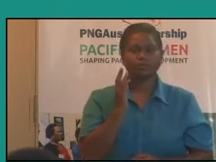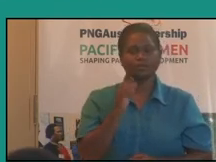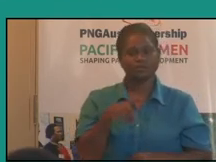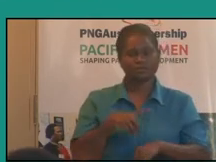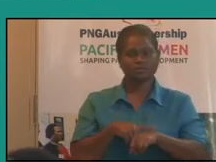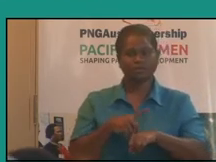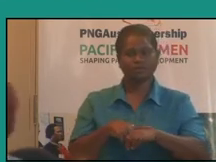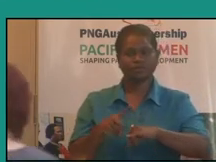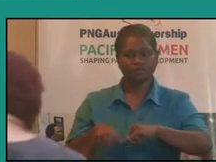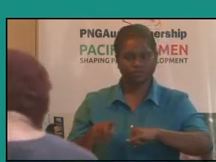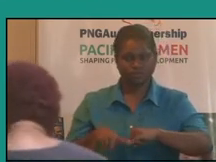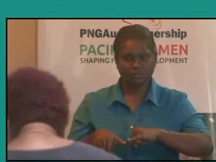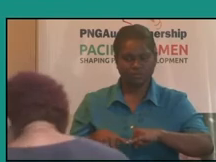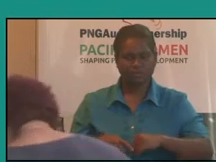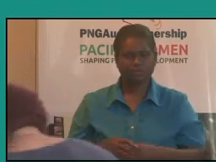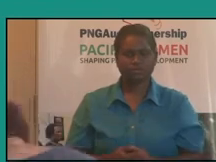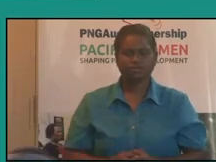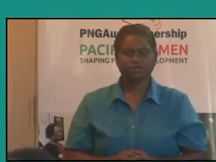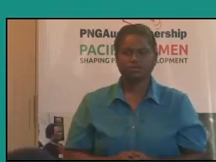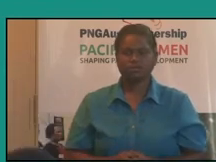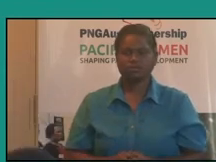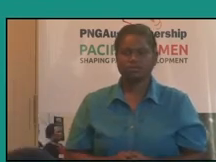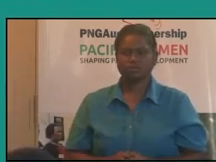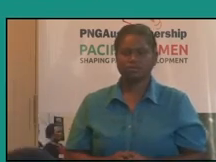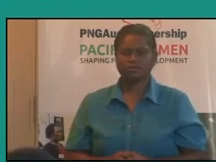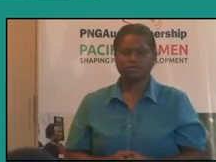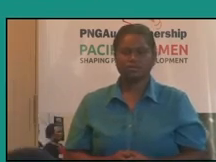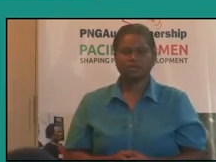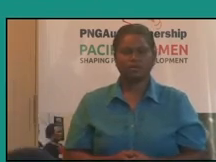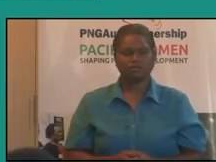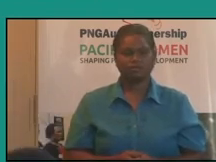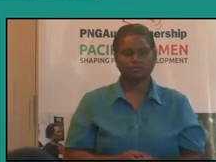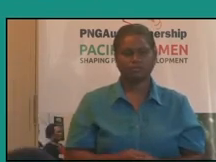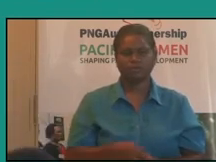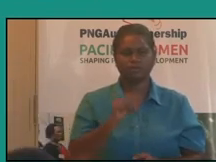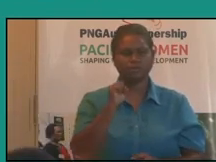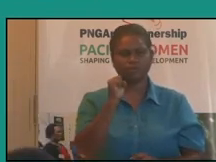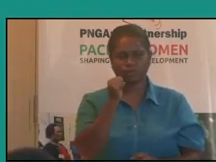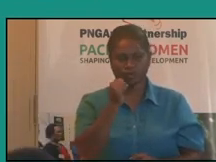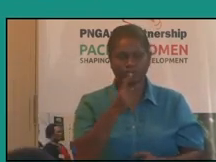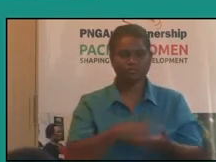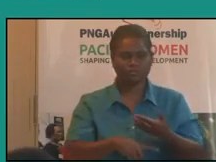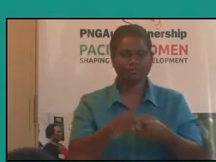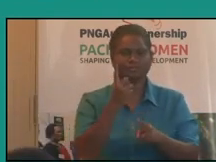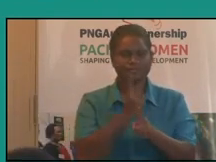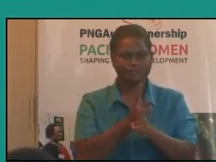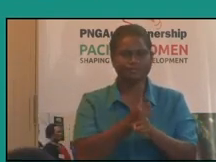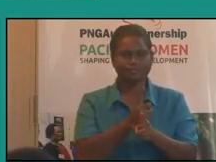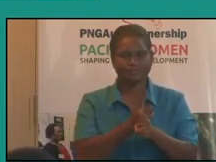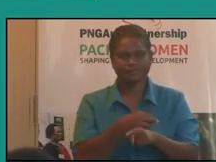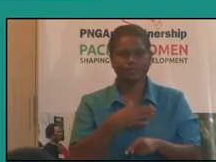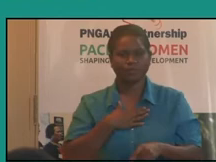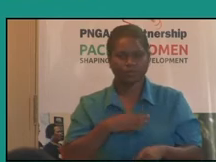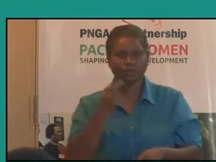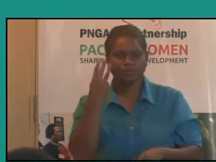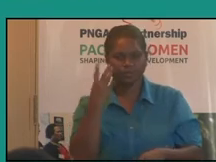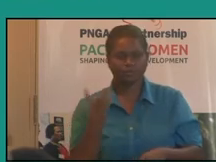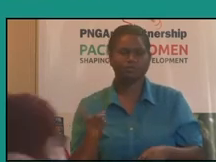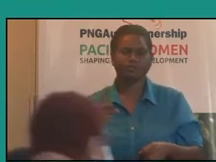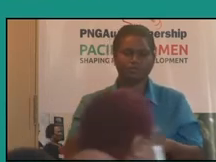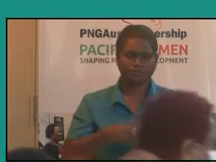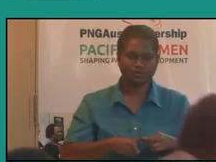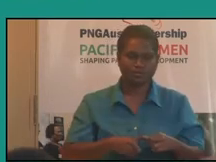there, so beyond just talking about getting females into onto the floor of parliament or into a provincial